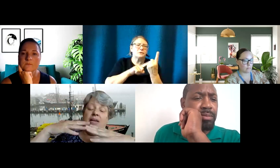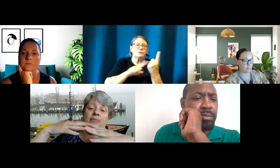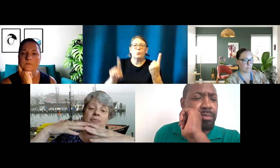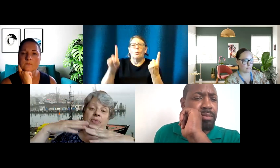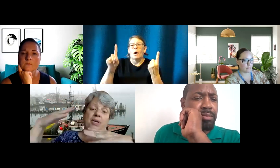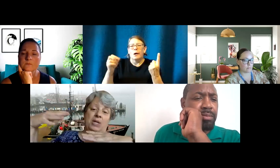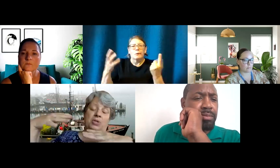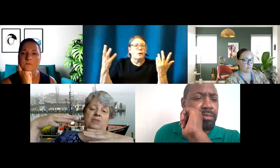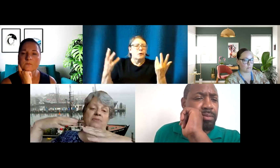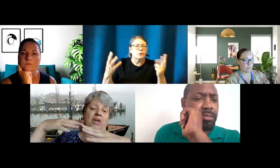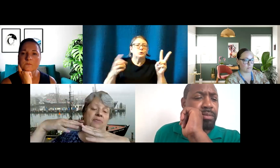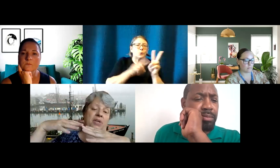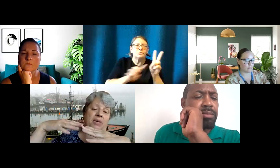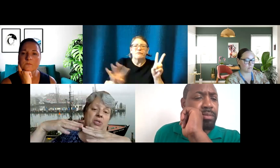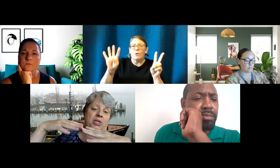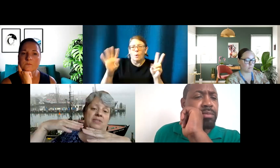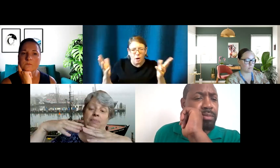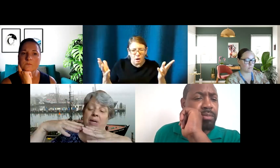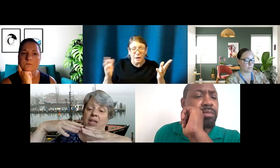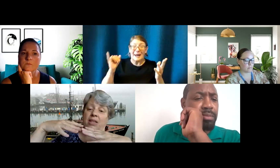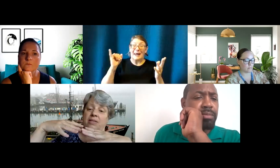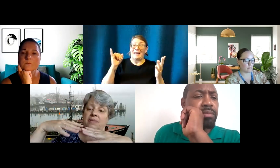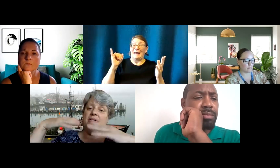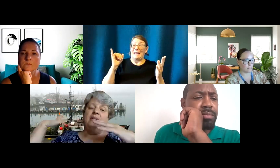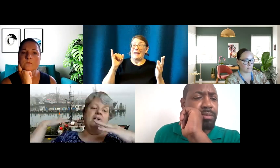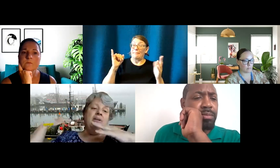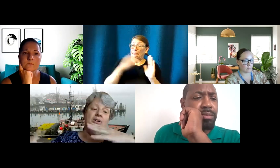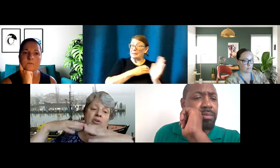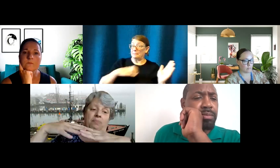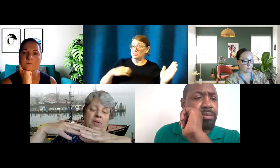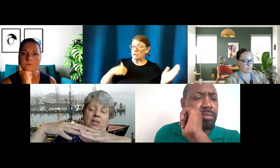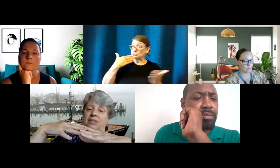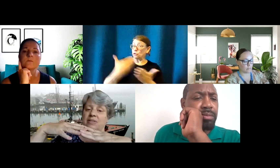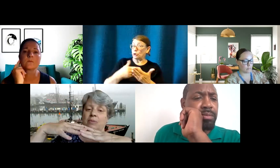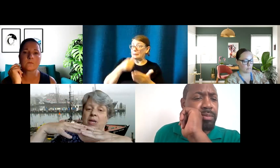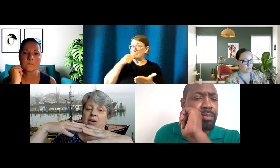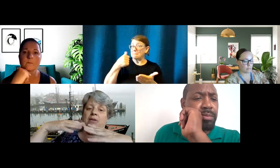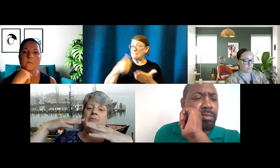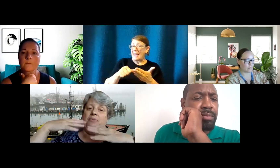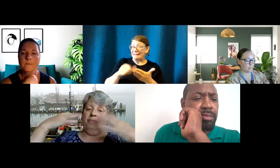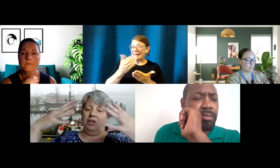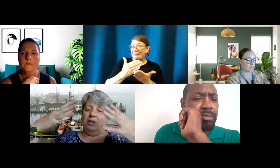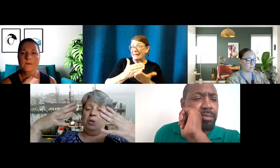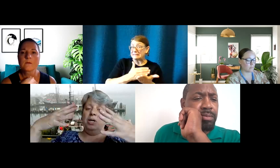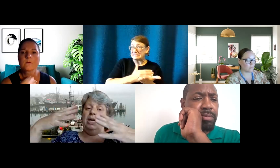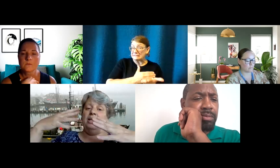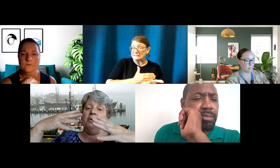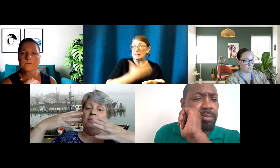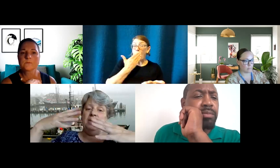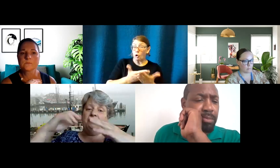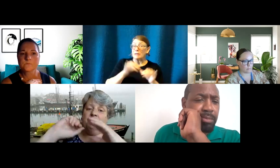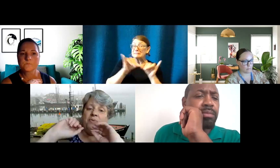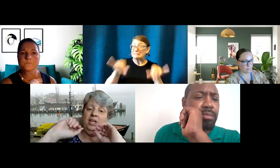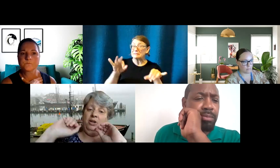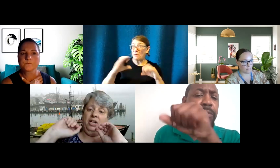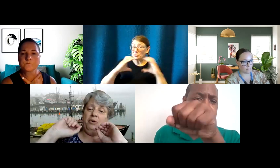And if the commission's involved, the commission has a good mailing list, good system of communicating with